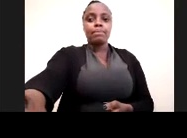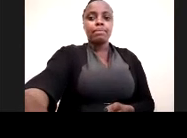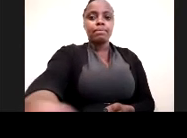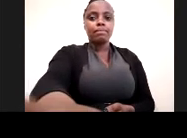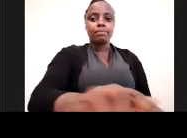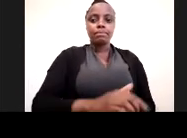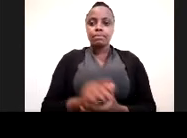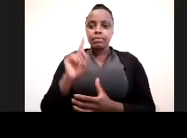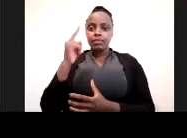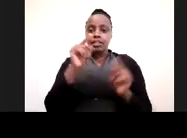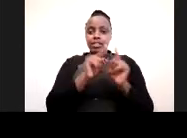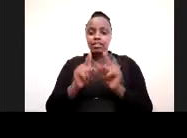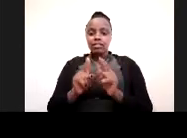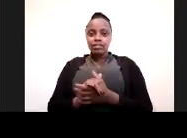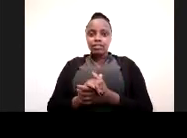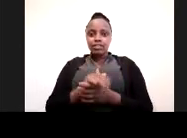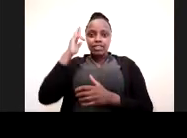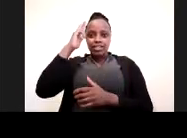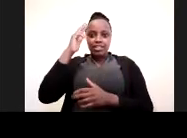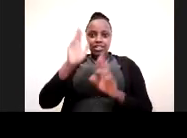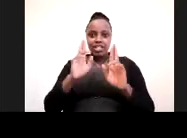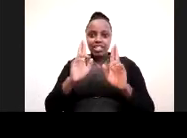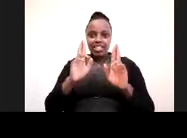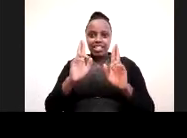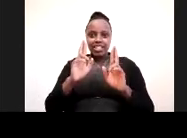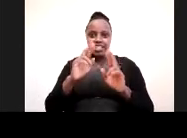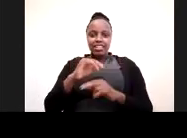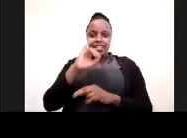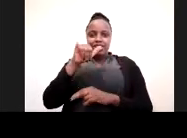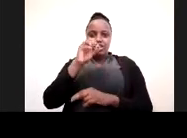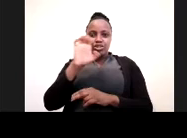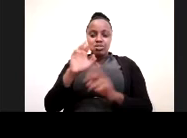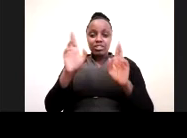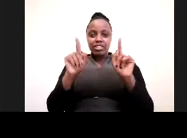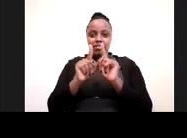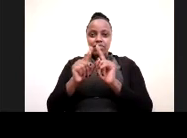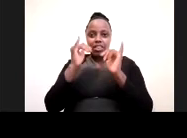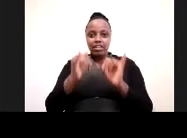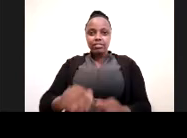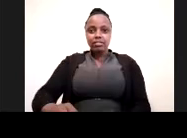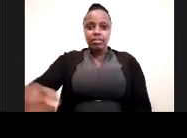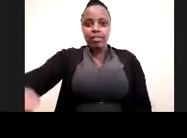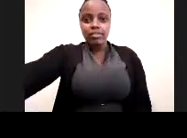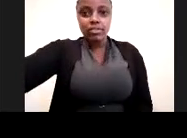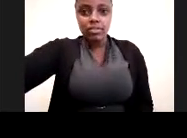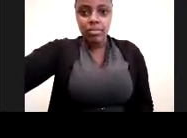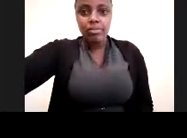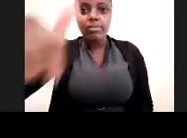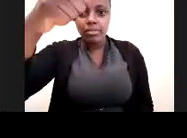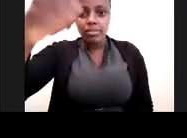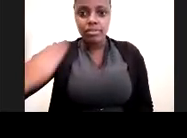First of all, one of the really important things to bear in mind or to understand about this new regulation is that it has a real shift in the sort